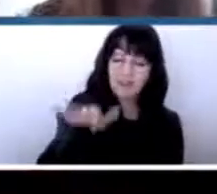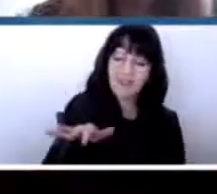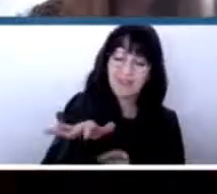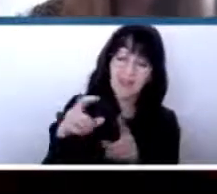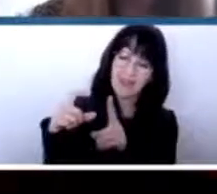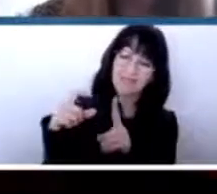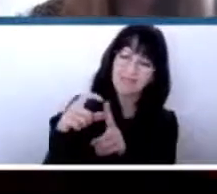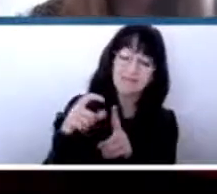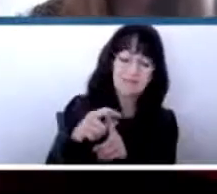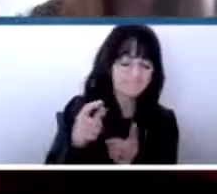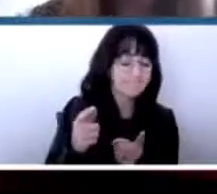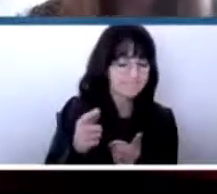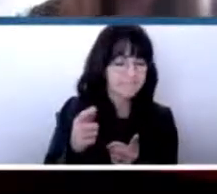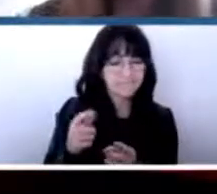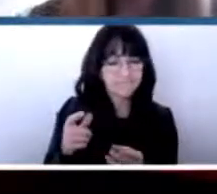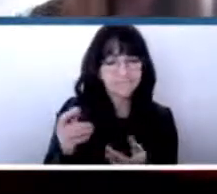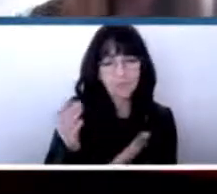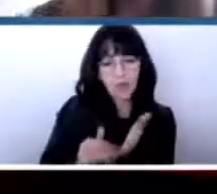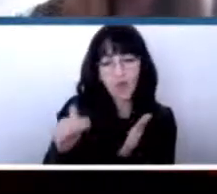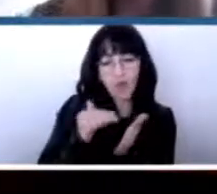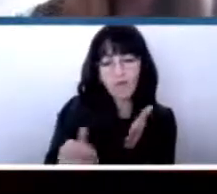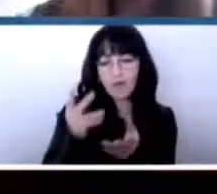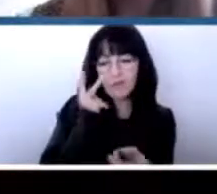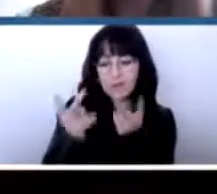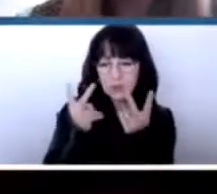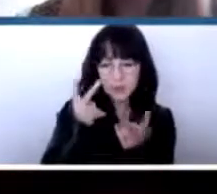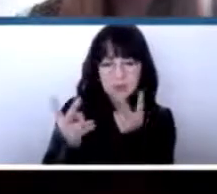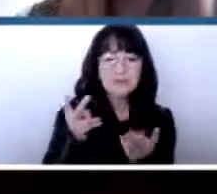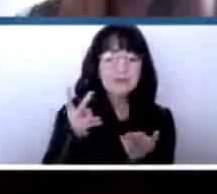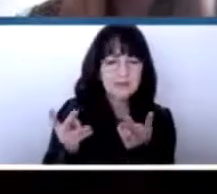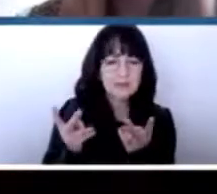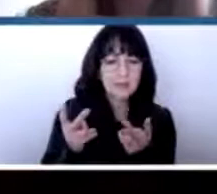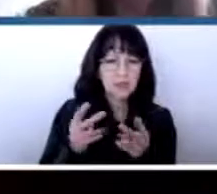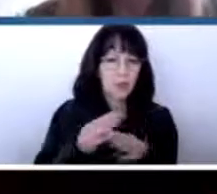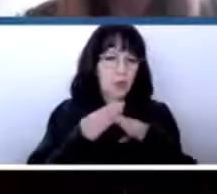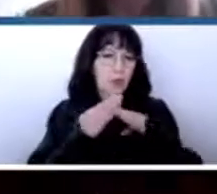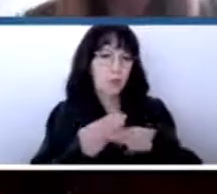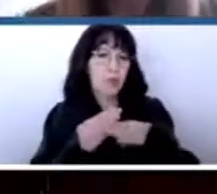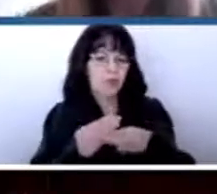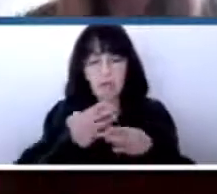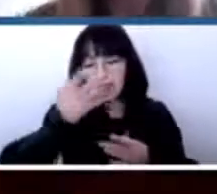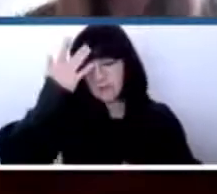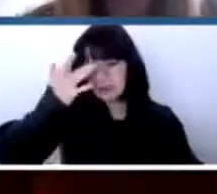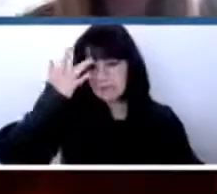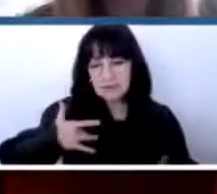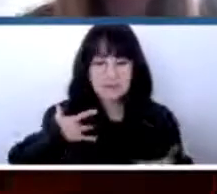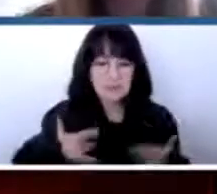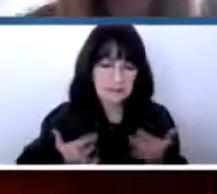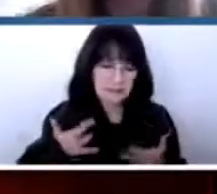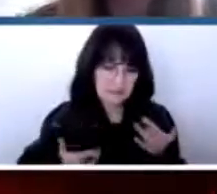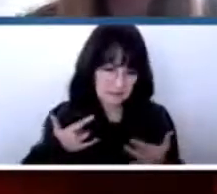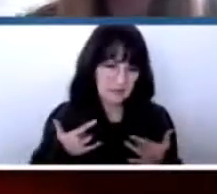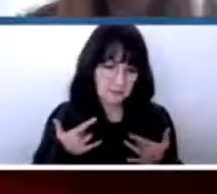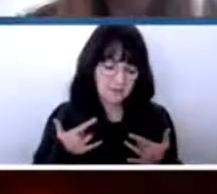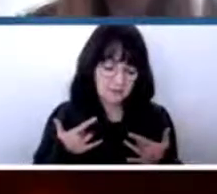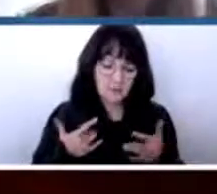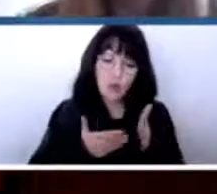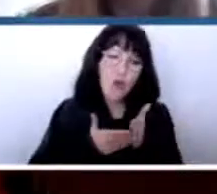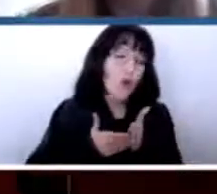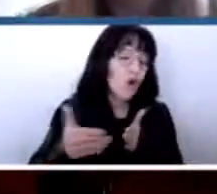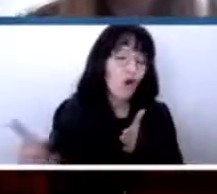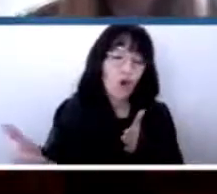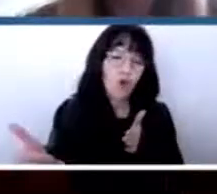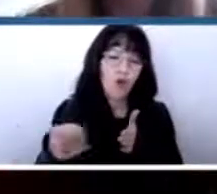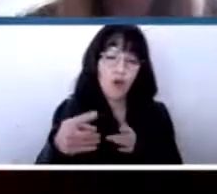infectious diseases, with vaccine preventable infectious diseases. And, oftentimes you're really looking at vaccination numbers at